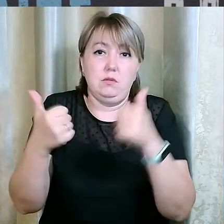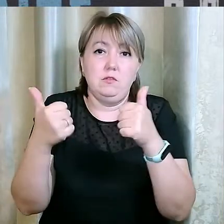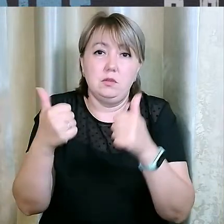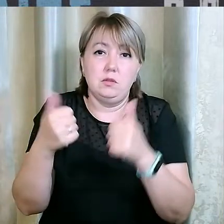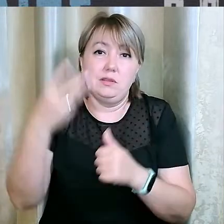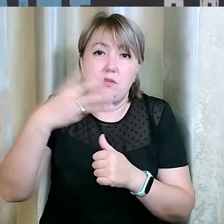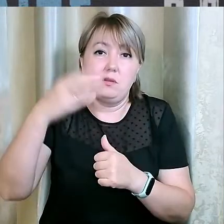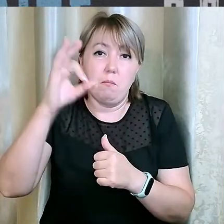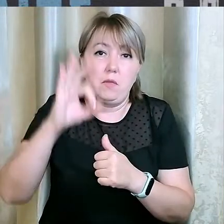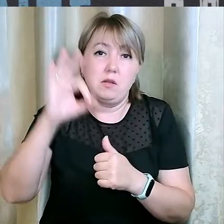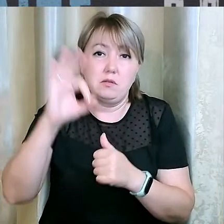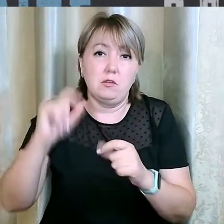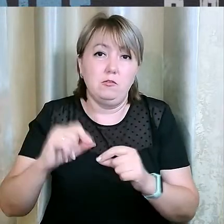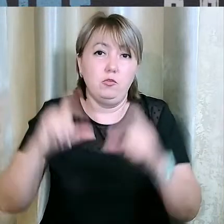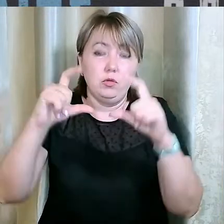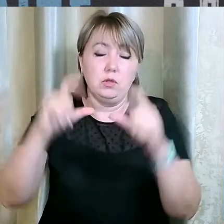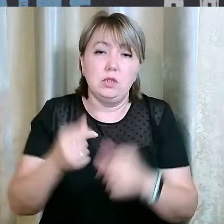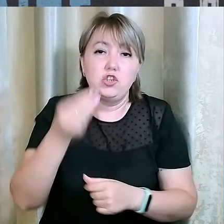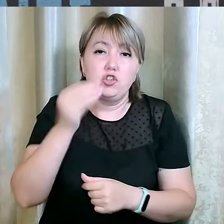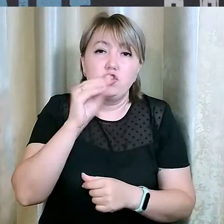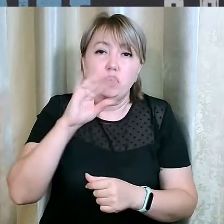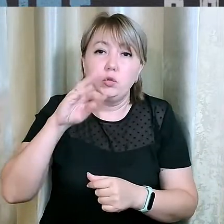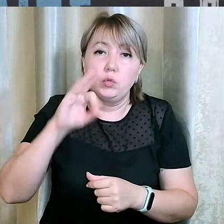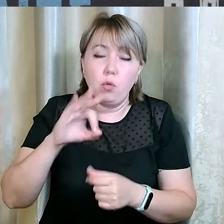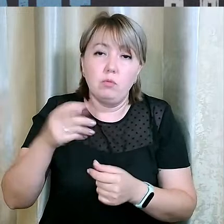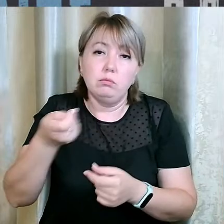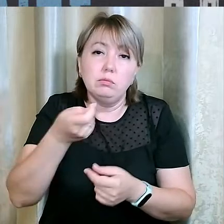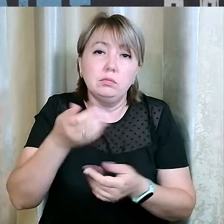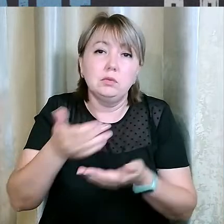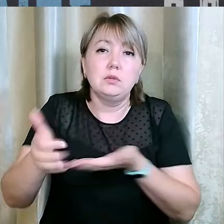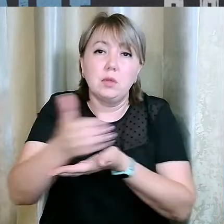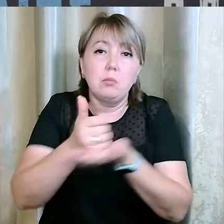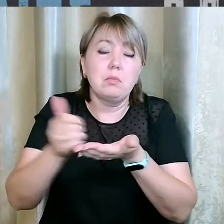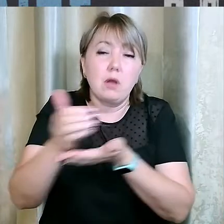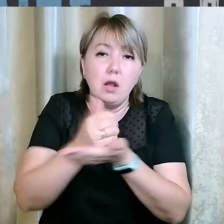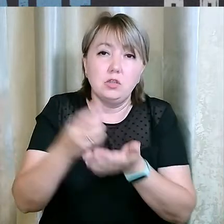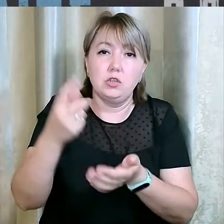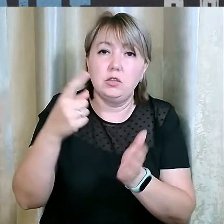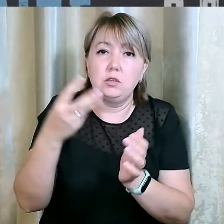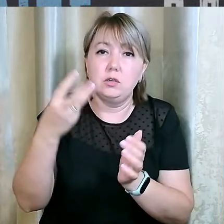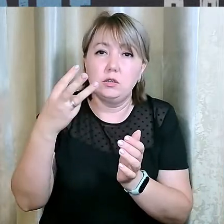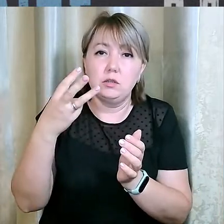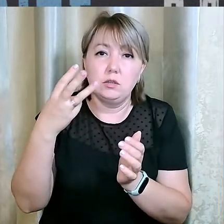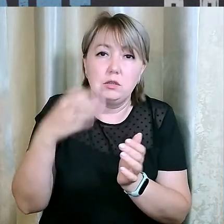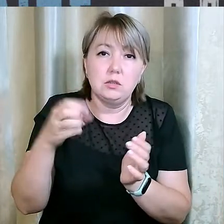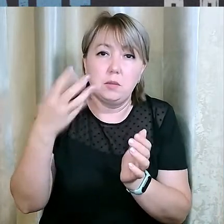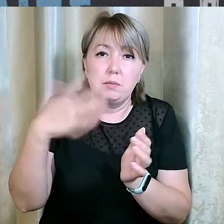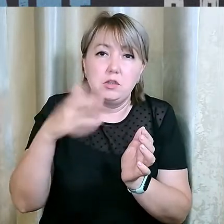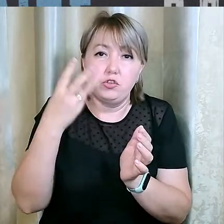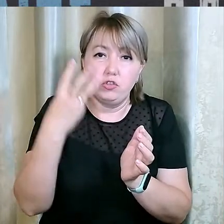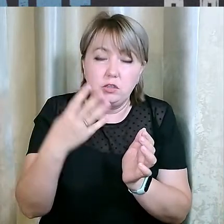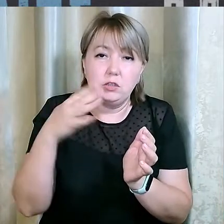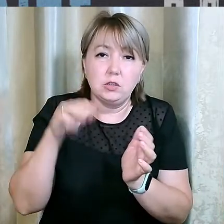more than during the last year. We have also harvested